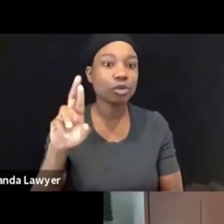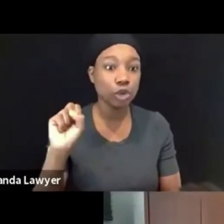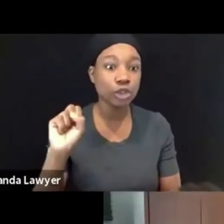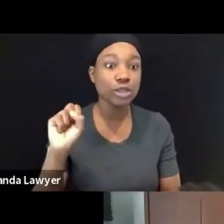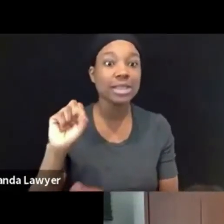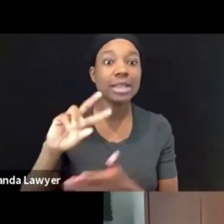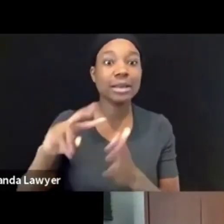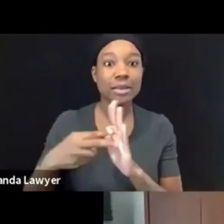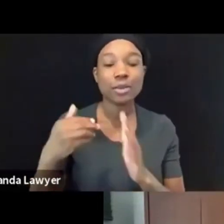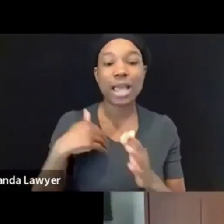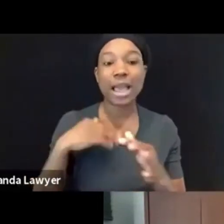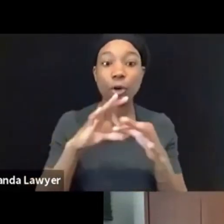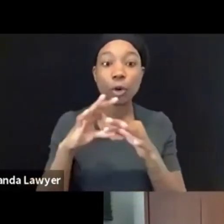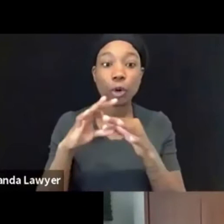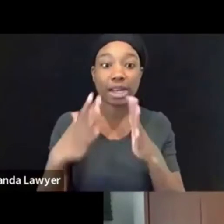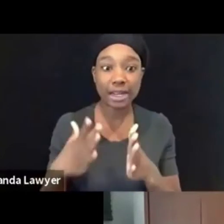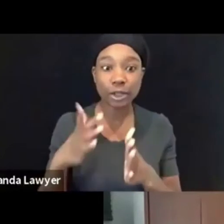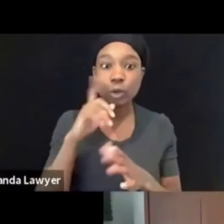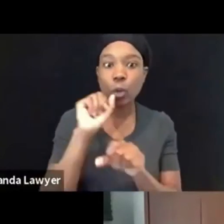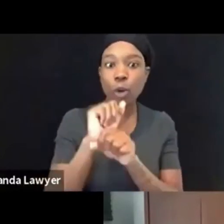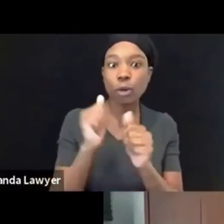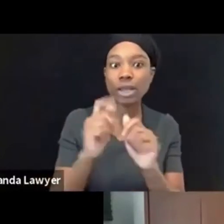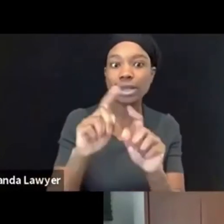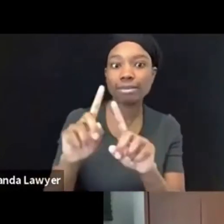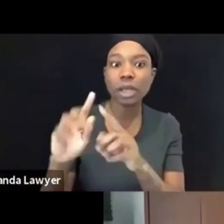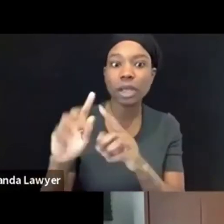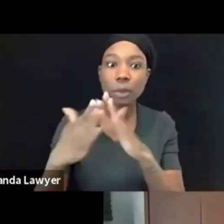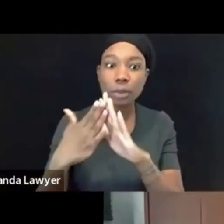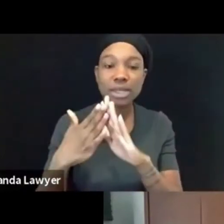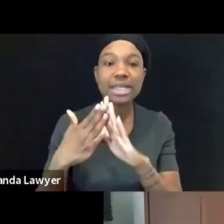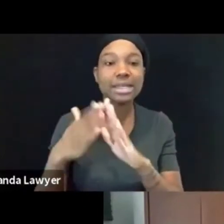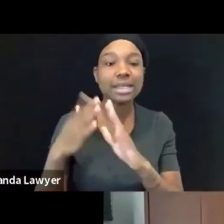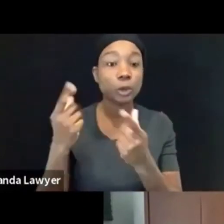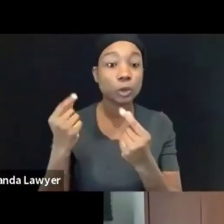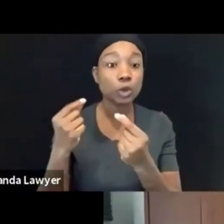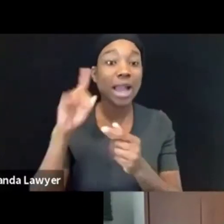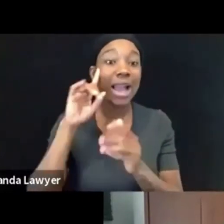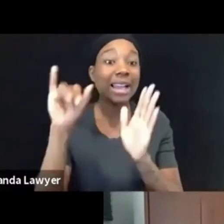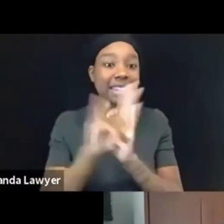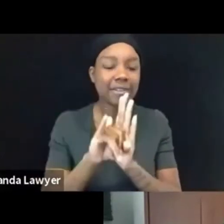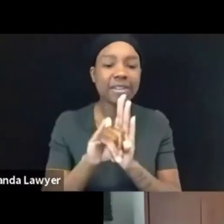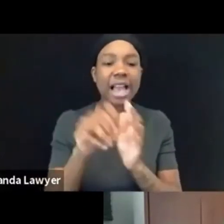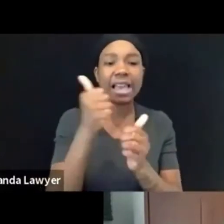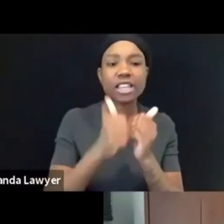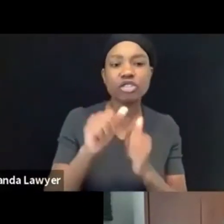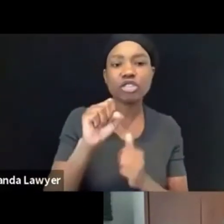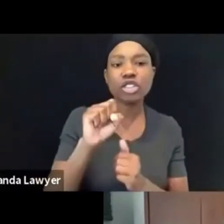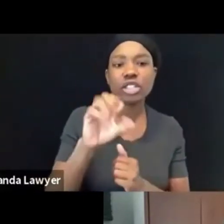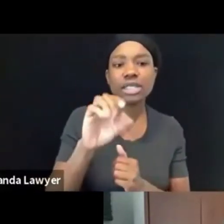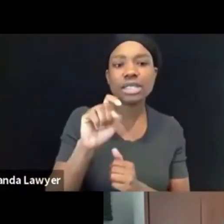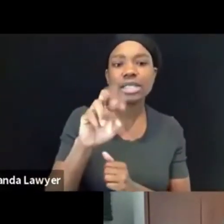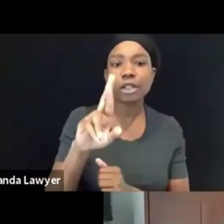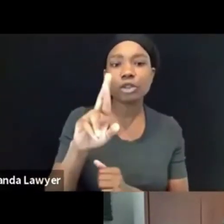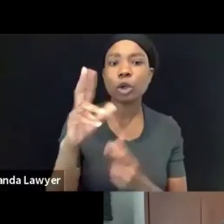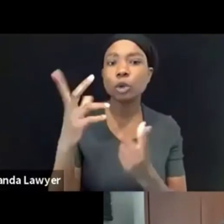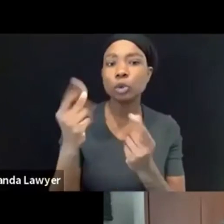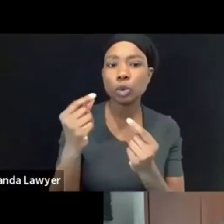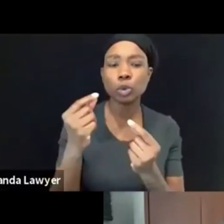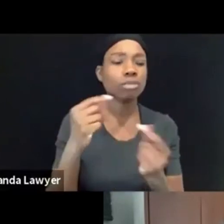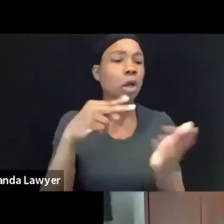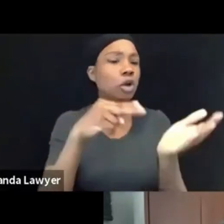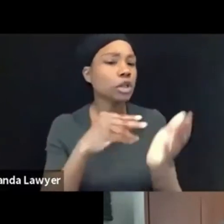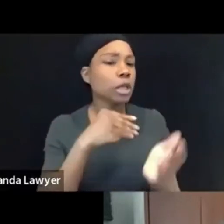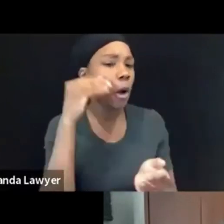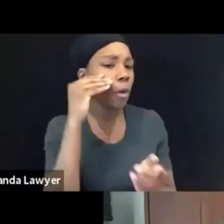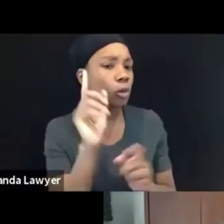sector that was working with these communities to identify where they are per sector. Where are the nursing homes? Where are the different